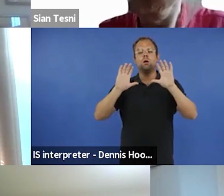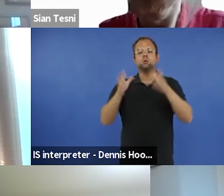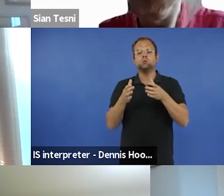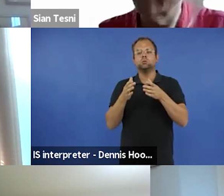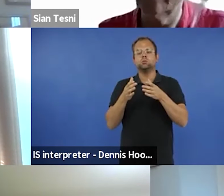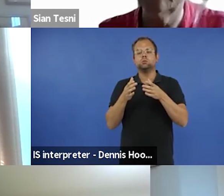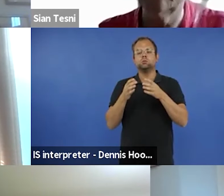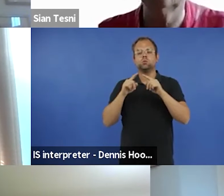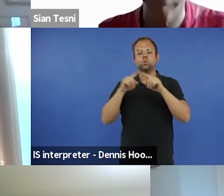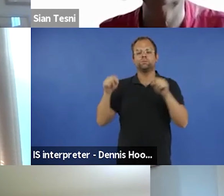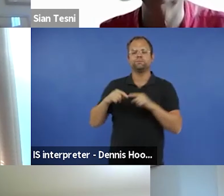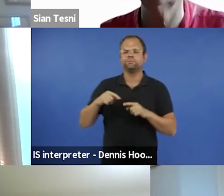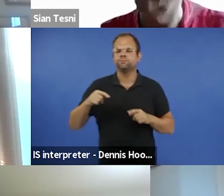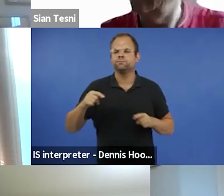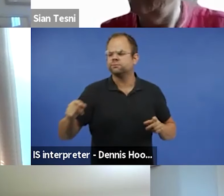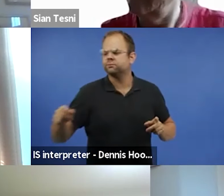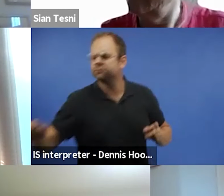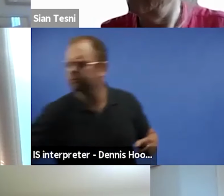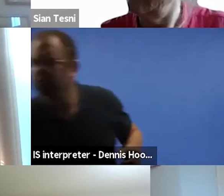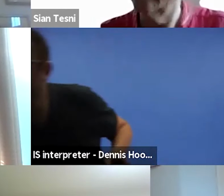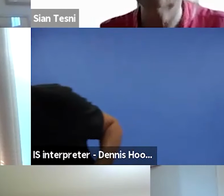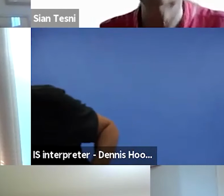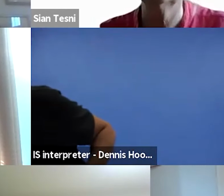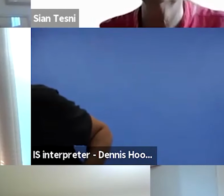Yasin, did you want to speak?